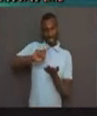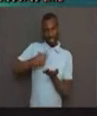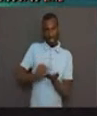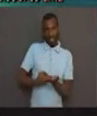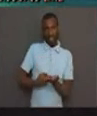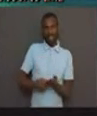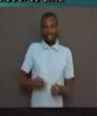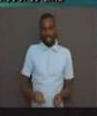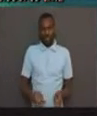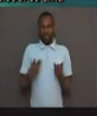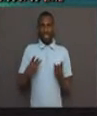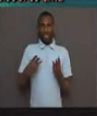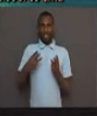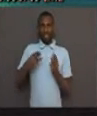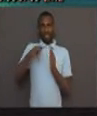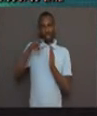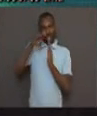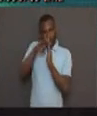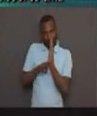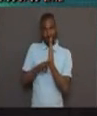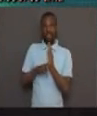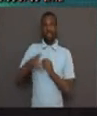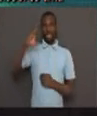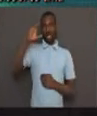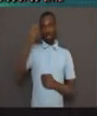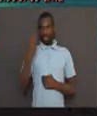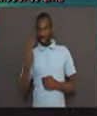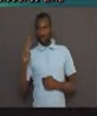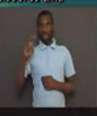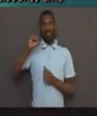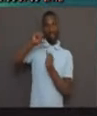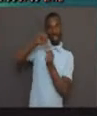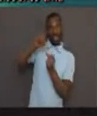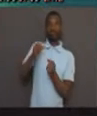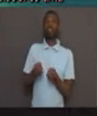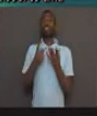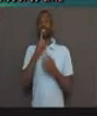Therefore, the mass deficit of carbon-12 is